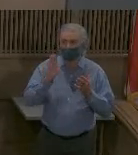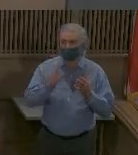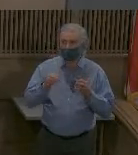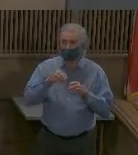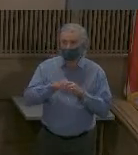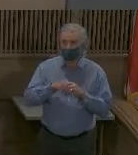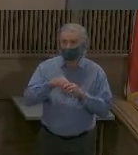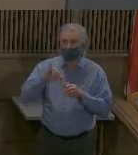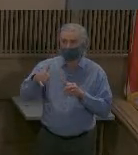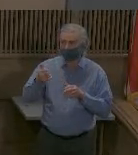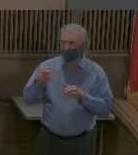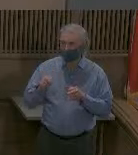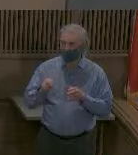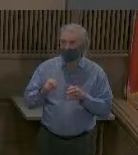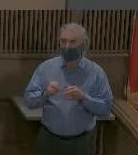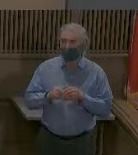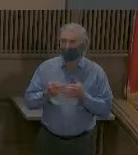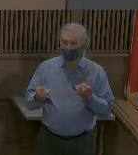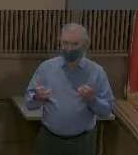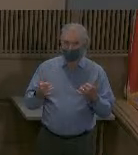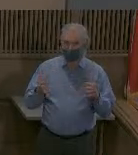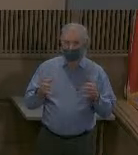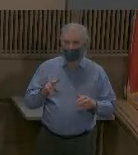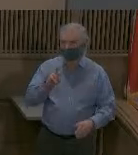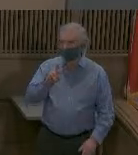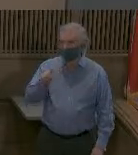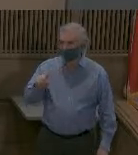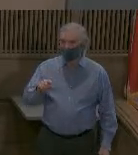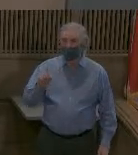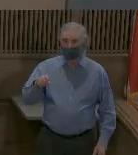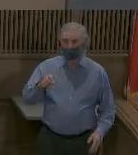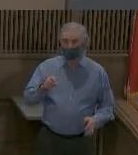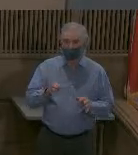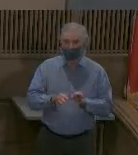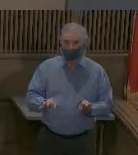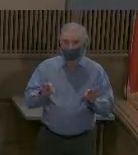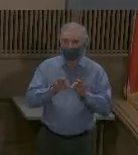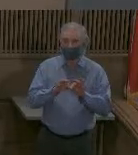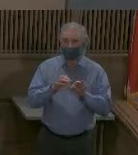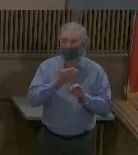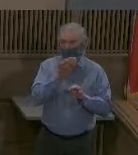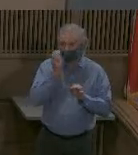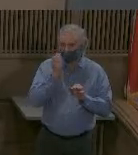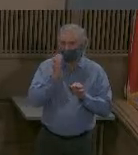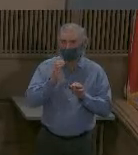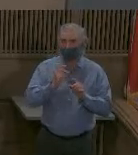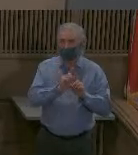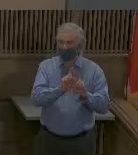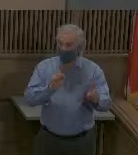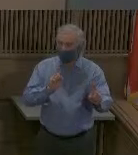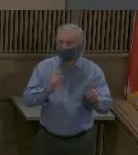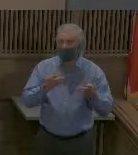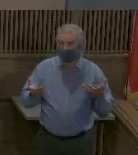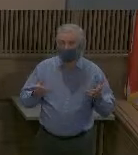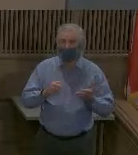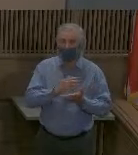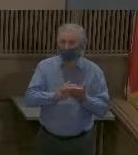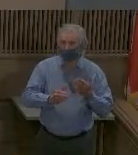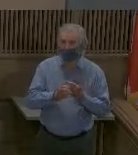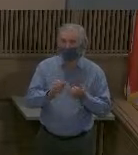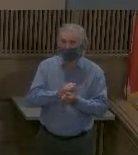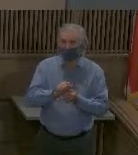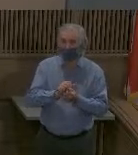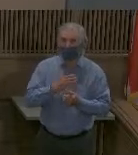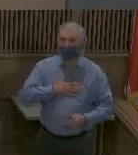then February, like I said, that's very important. We got to wear our masks. We got to keep doing what the scientists have already told us to do. Thank